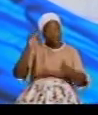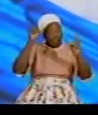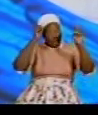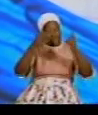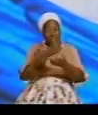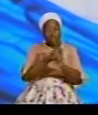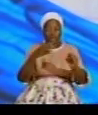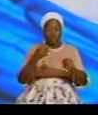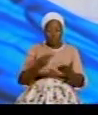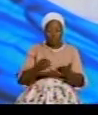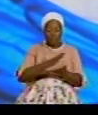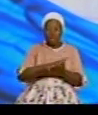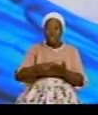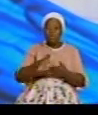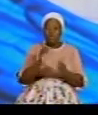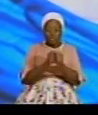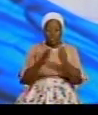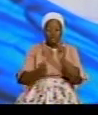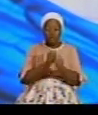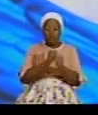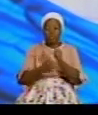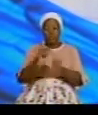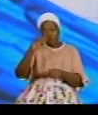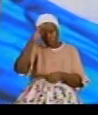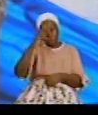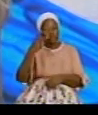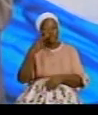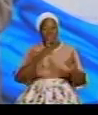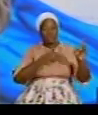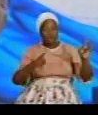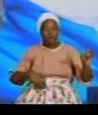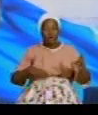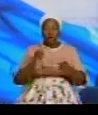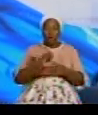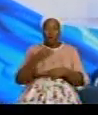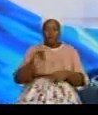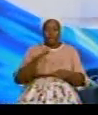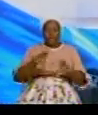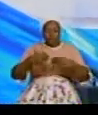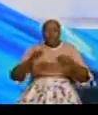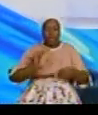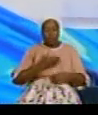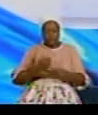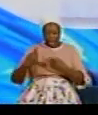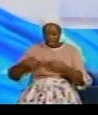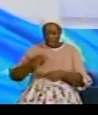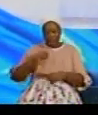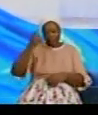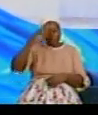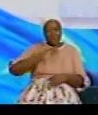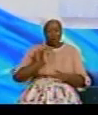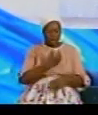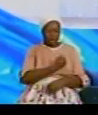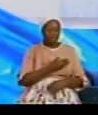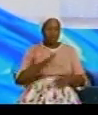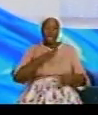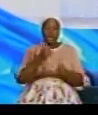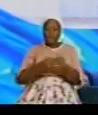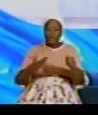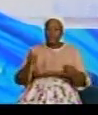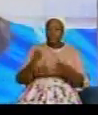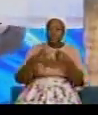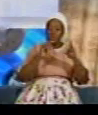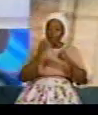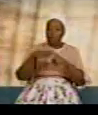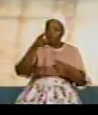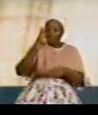holiness without which no man shall see the Lord, of giving our heart, our mind, our soul, everything to the word of